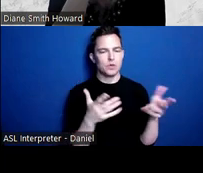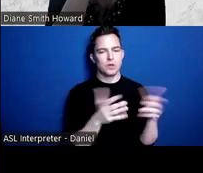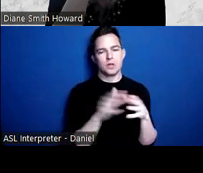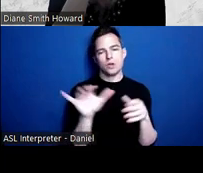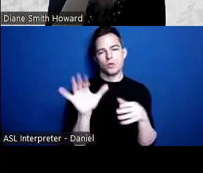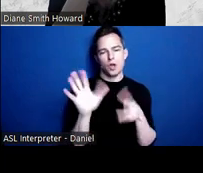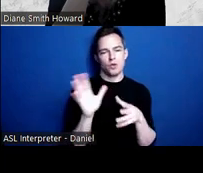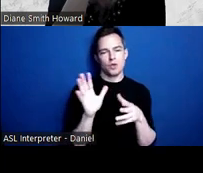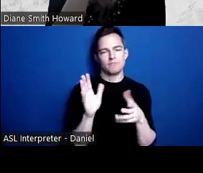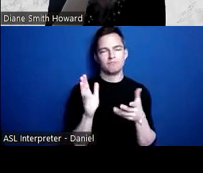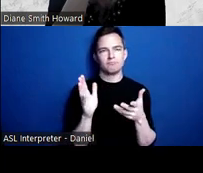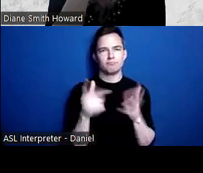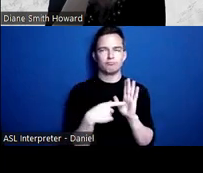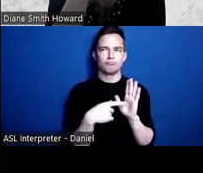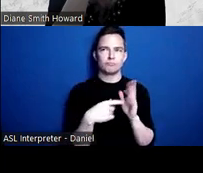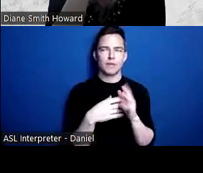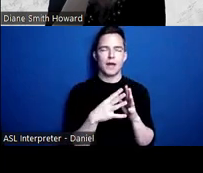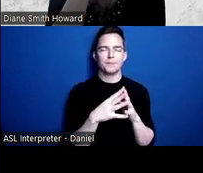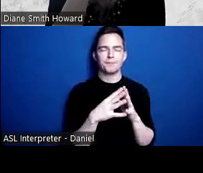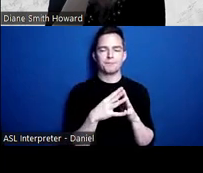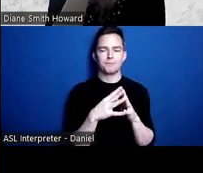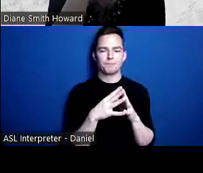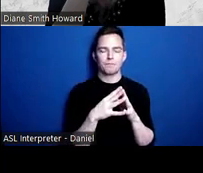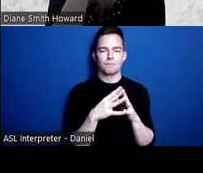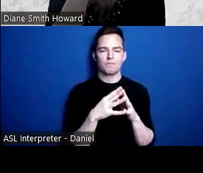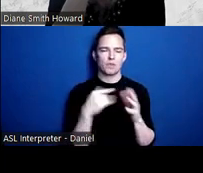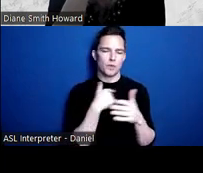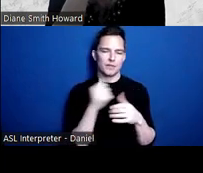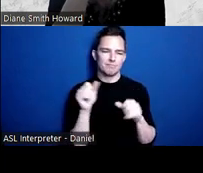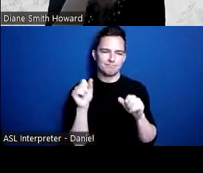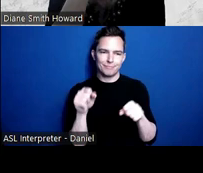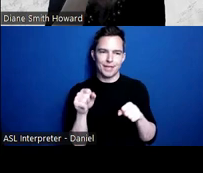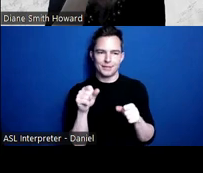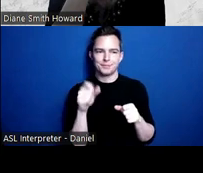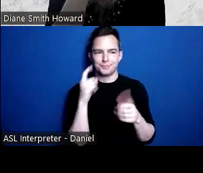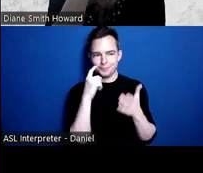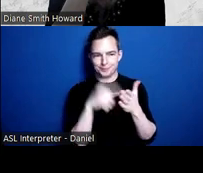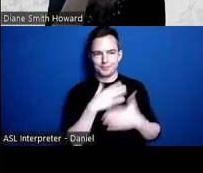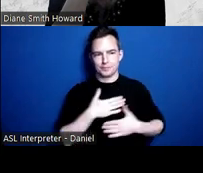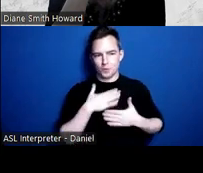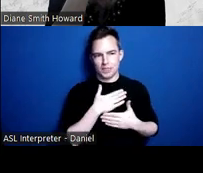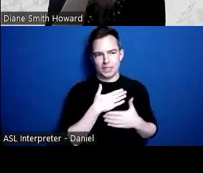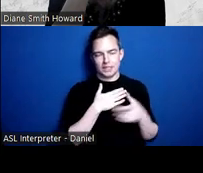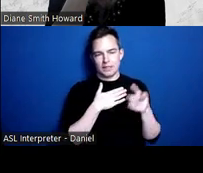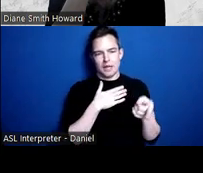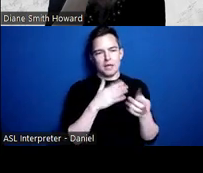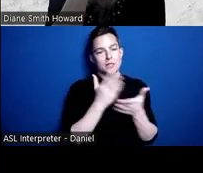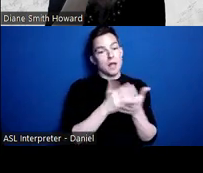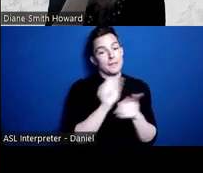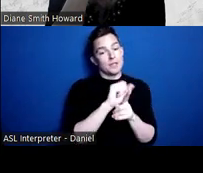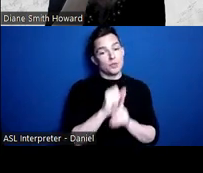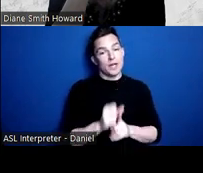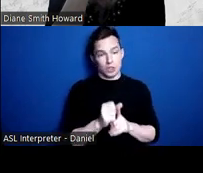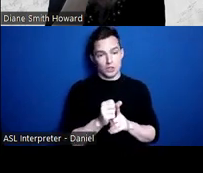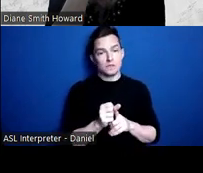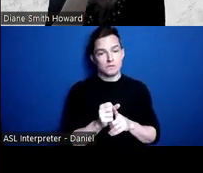you can appreciate, there are a lot of situations where it's